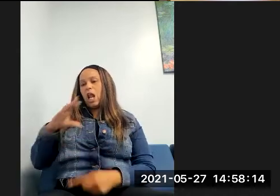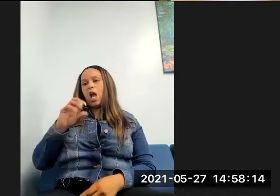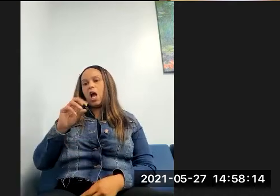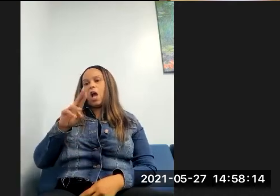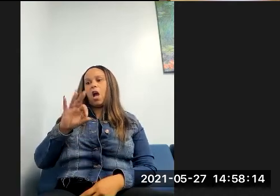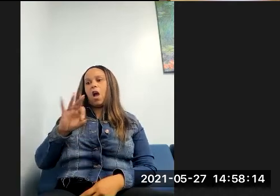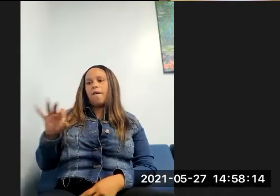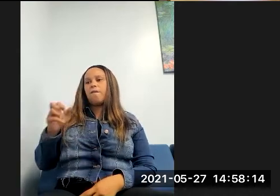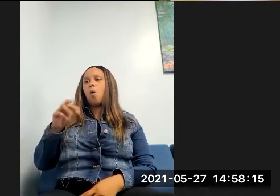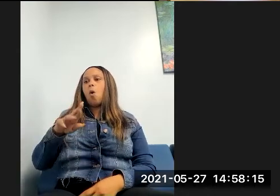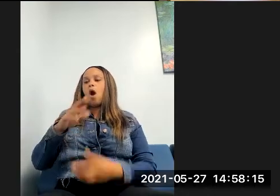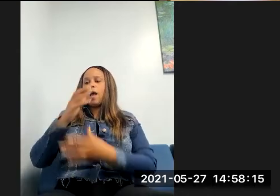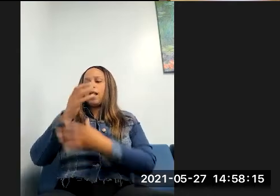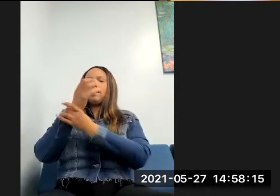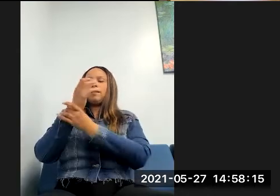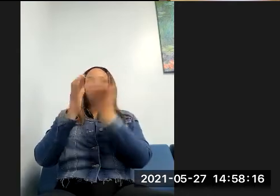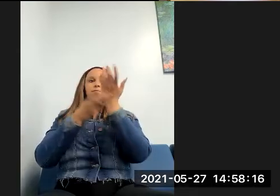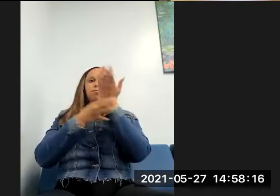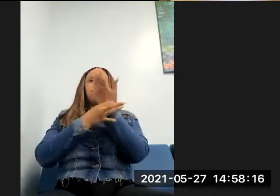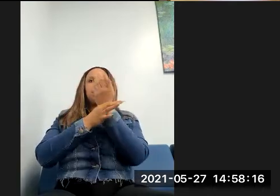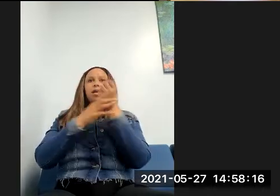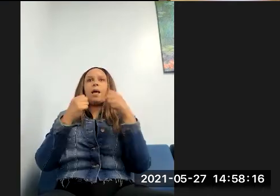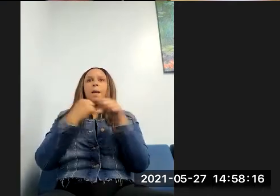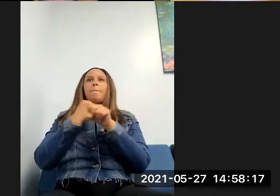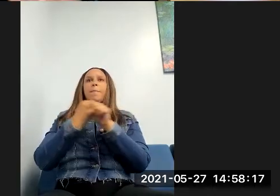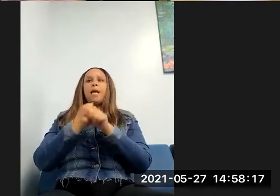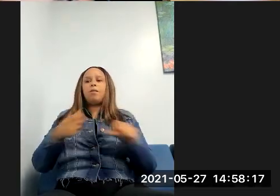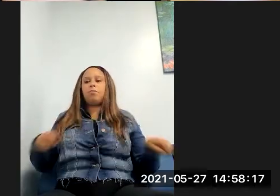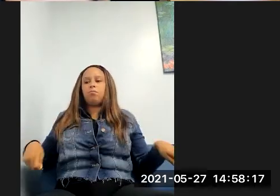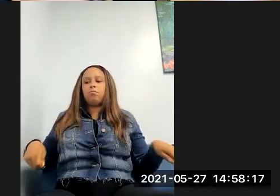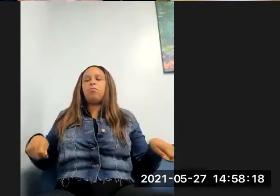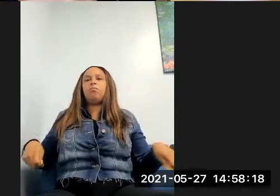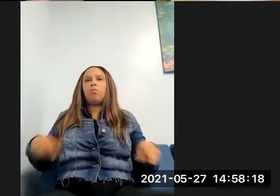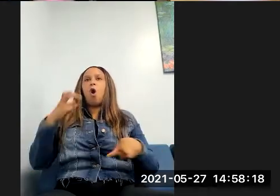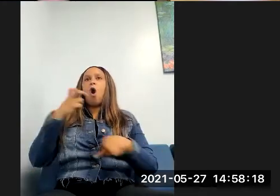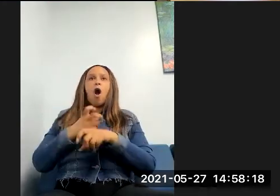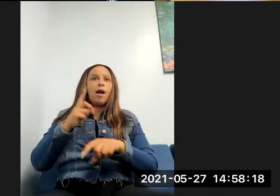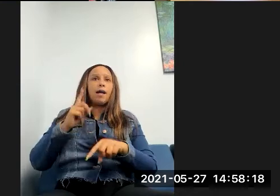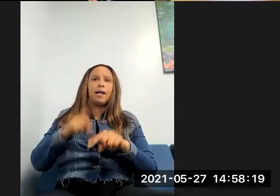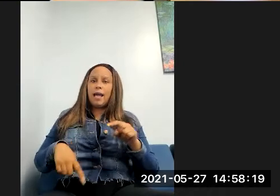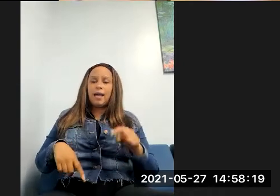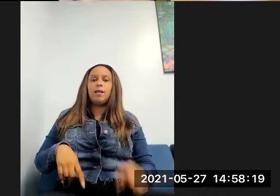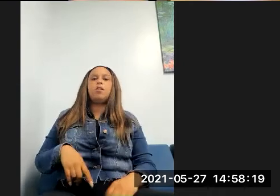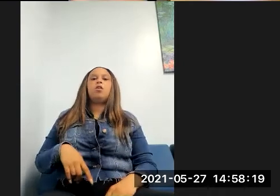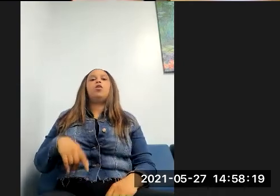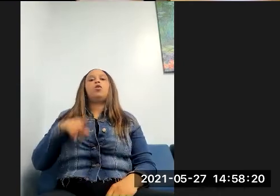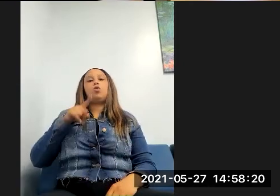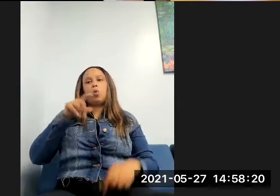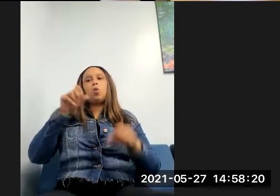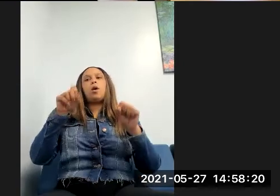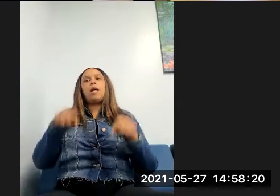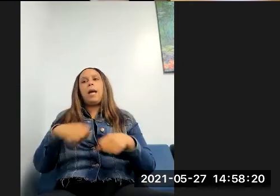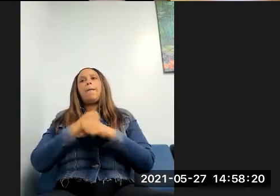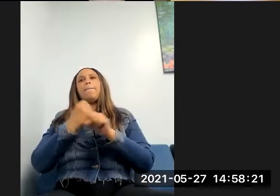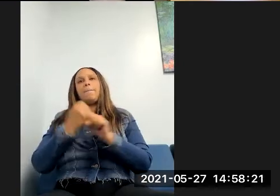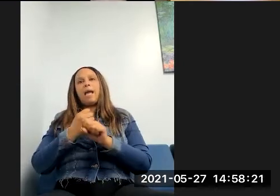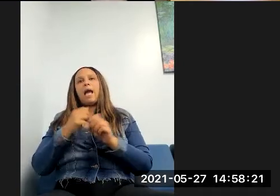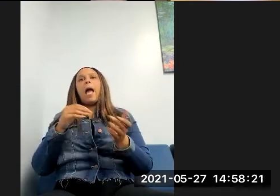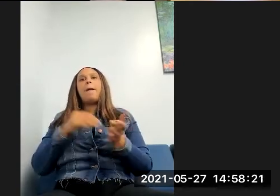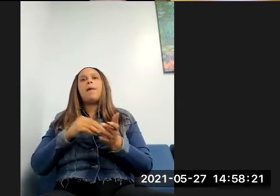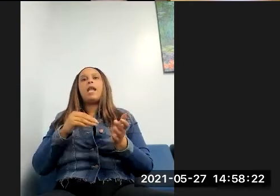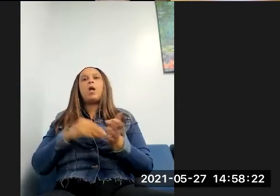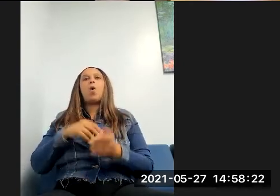carpal tunnel have made manual mobility no longer functional, you can make a medical